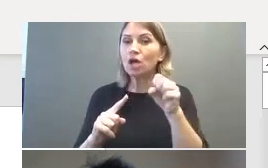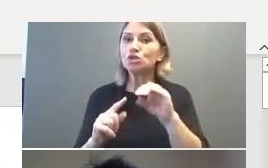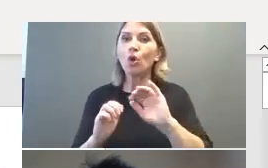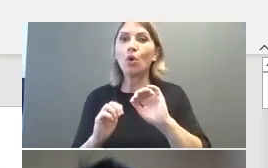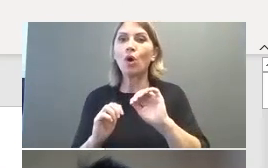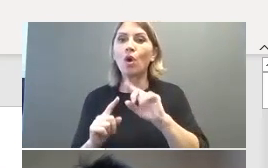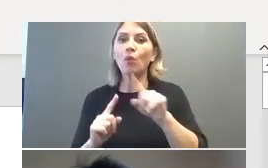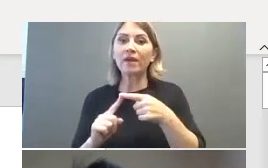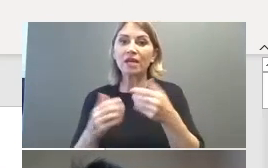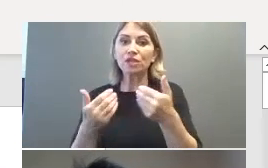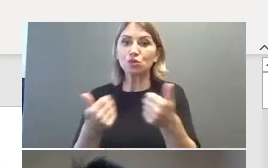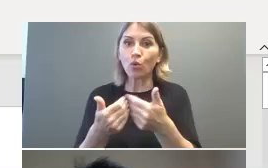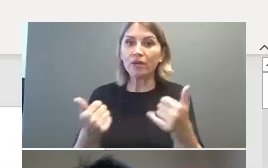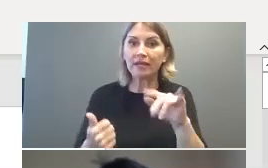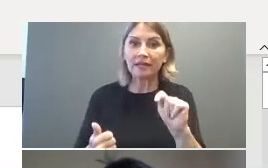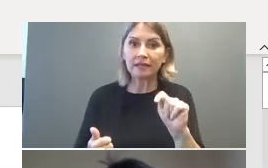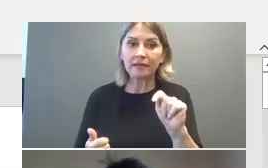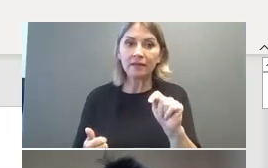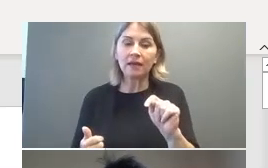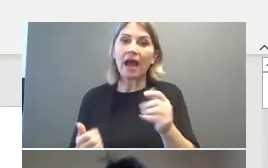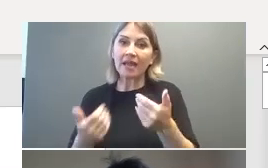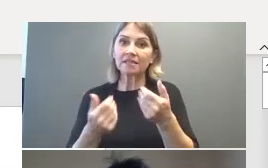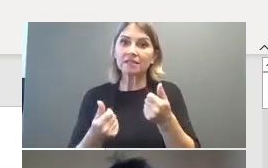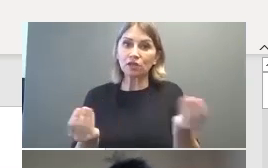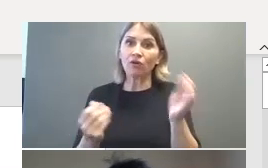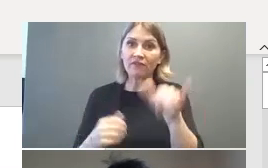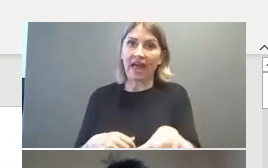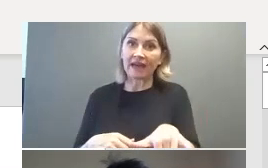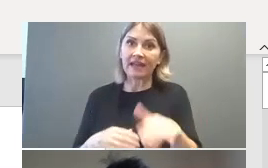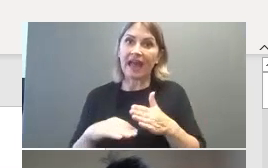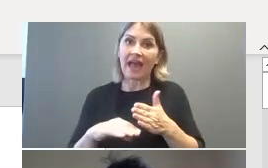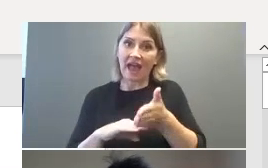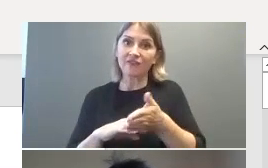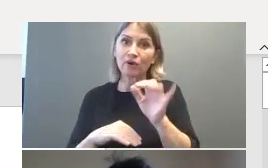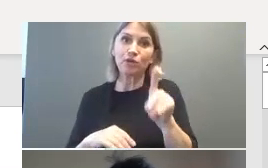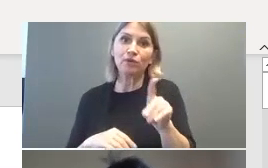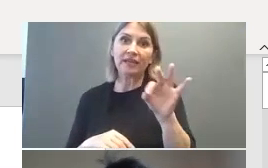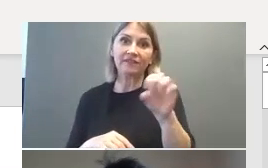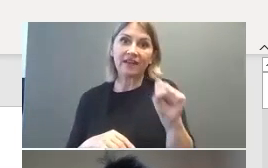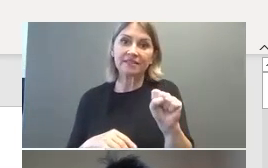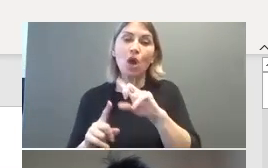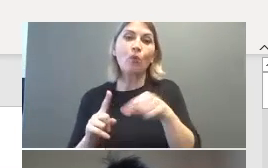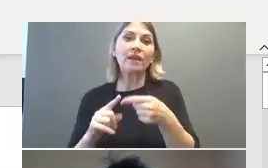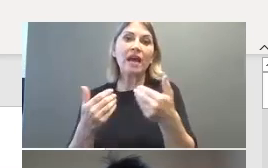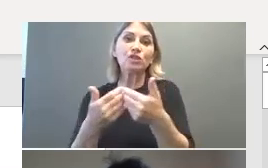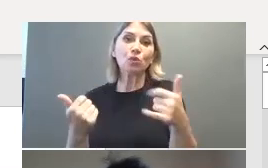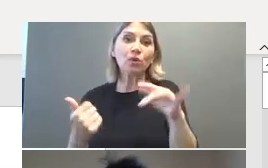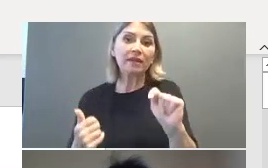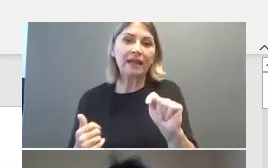I sorted it, once I apply DFS, I can sort this graph. But once I sort this graph, how do I detect